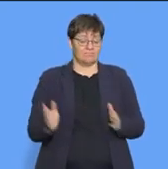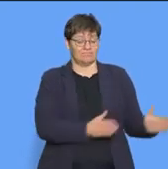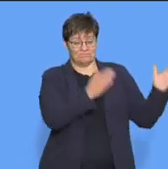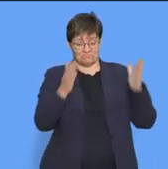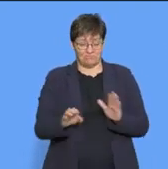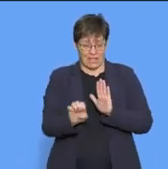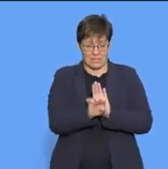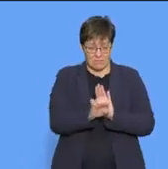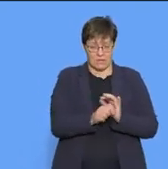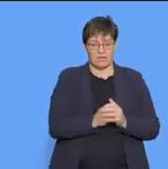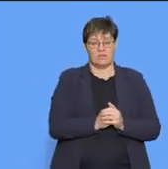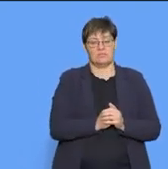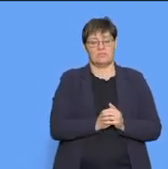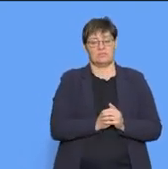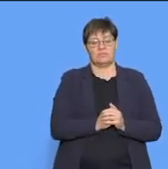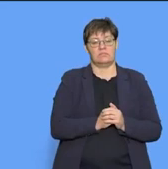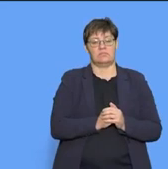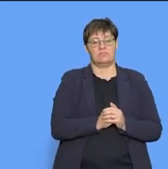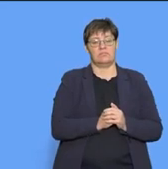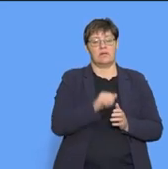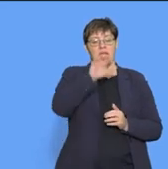Okay, our next example, we have